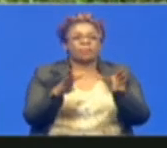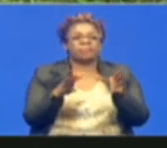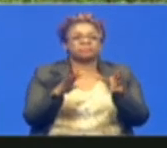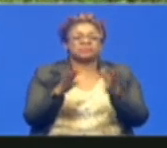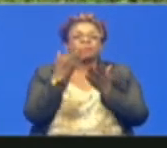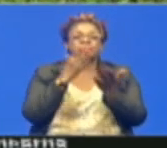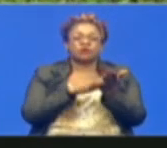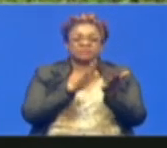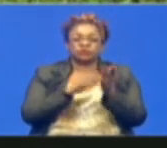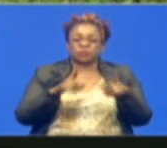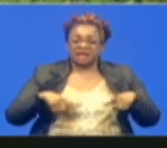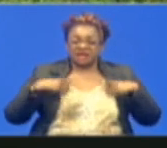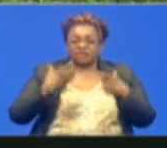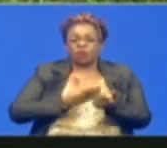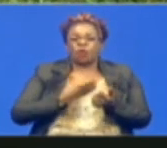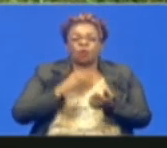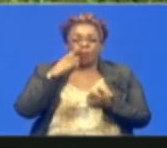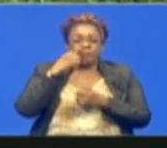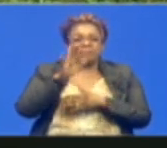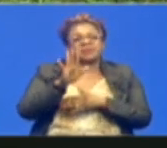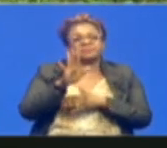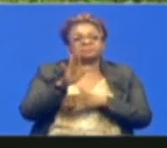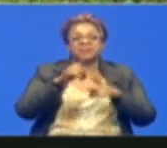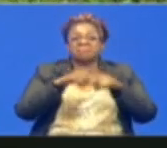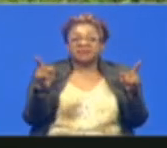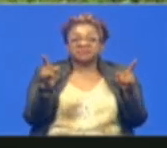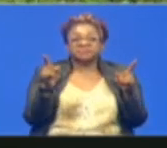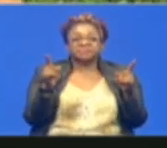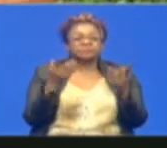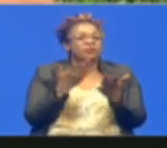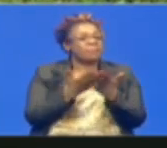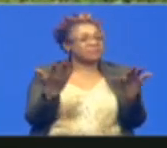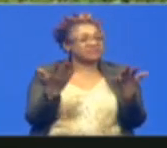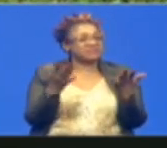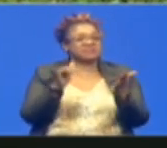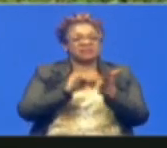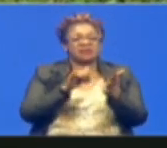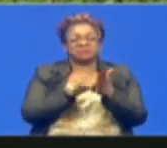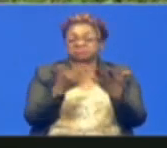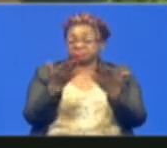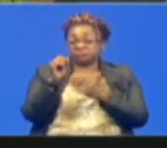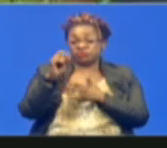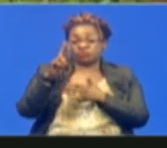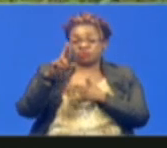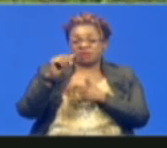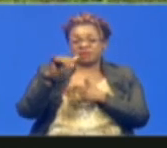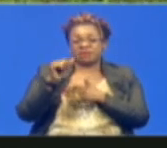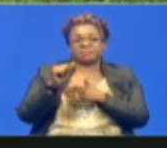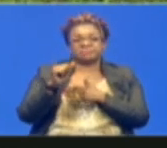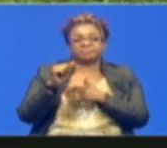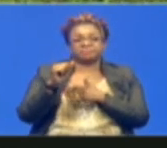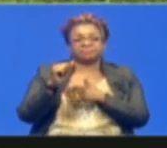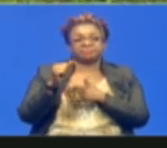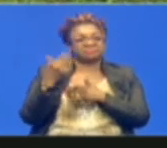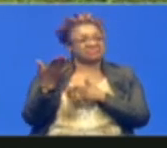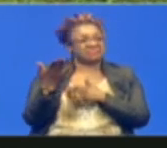home. But Links Fourways, one of the properties that is linked to the Soraya Property Groups, is one of those that